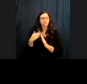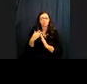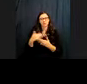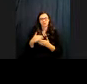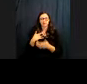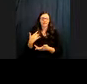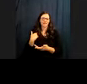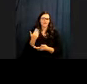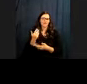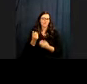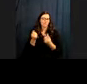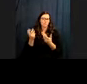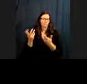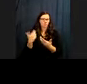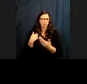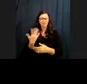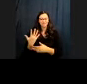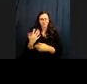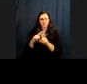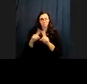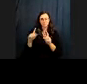five different paintings